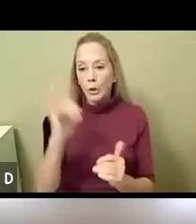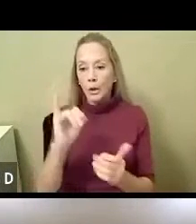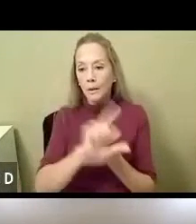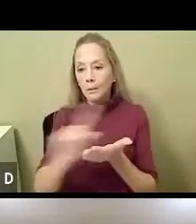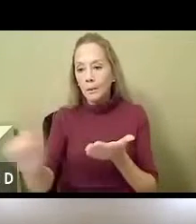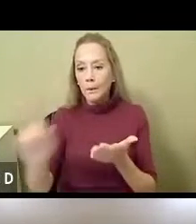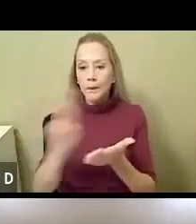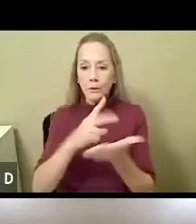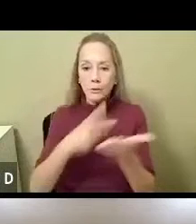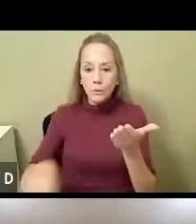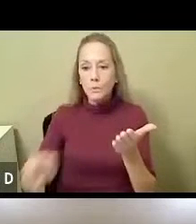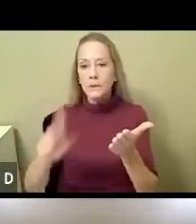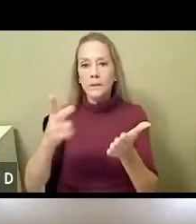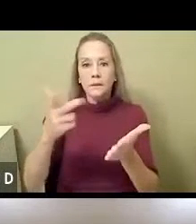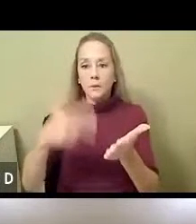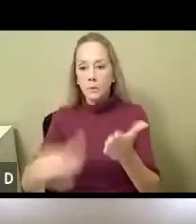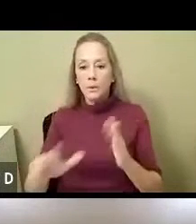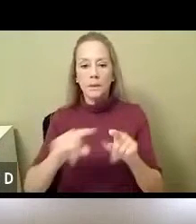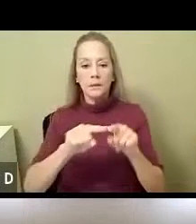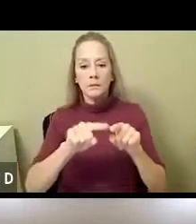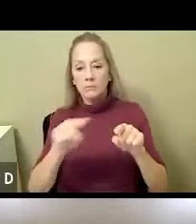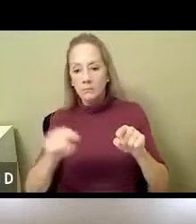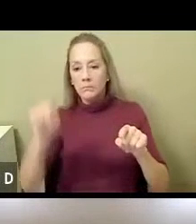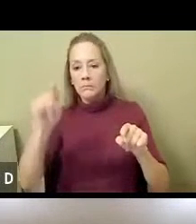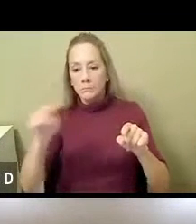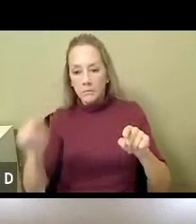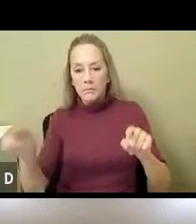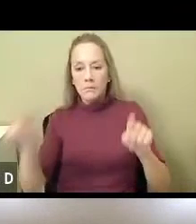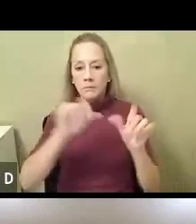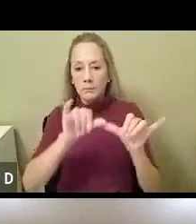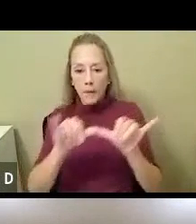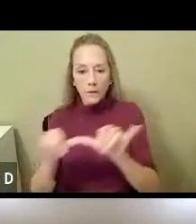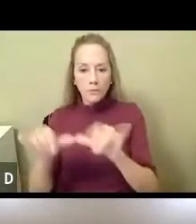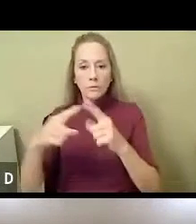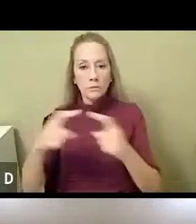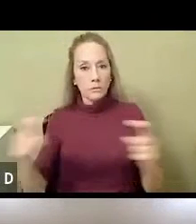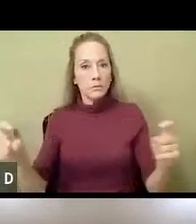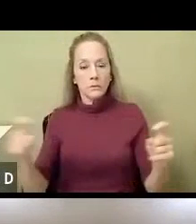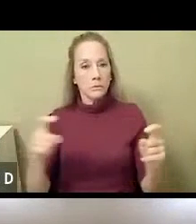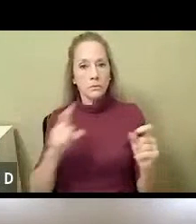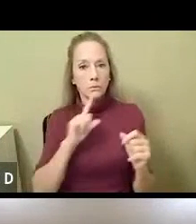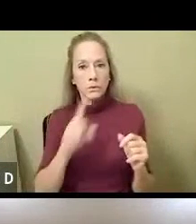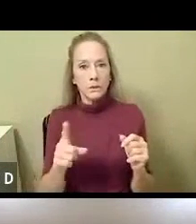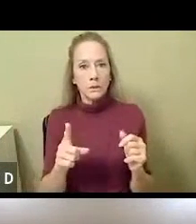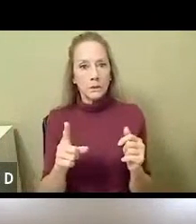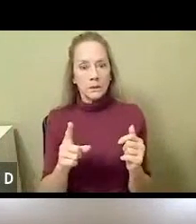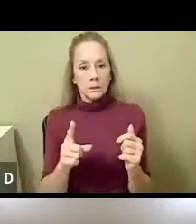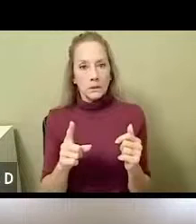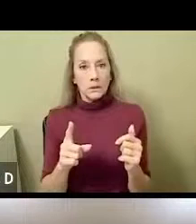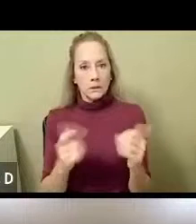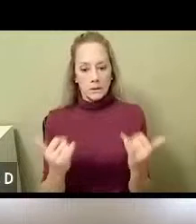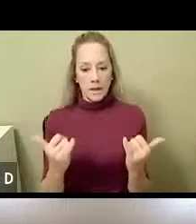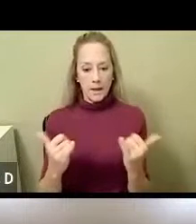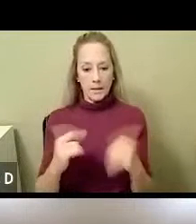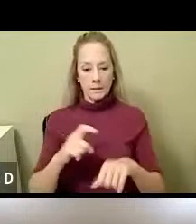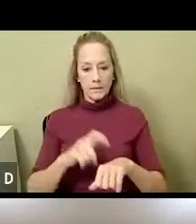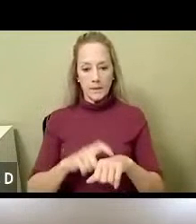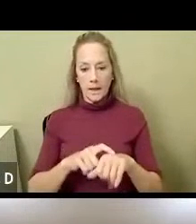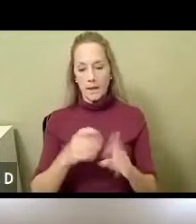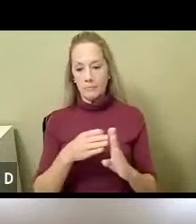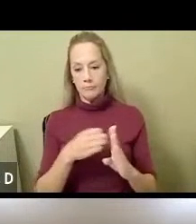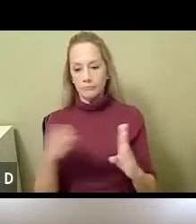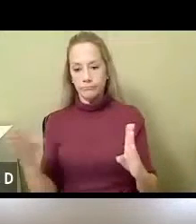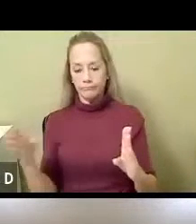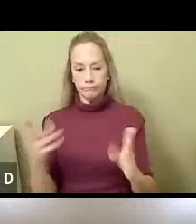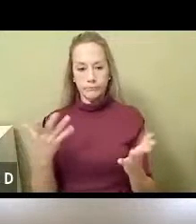going to plateau, how high it'll go. I think we're more in a period of time of we just need to follow it